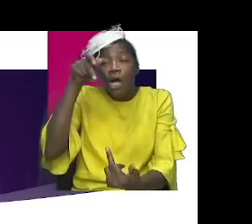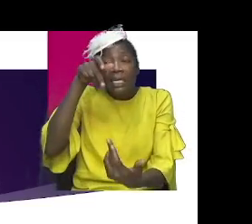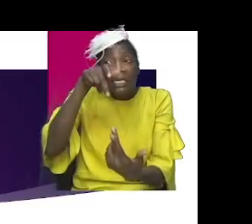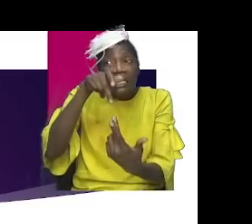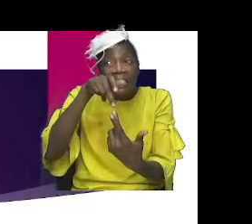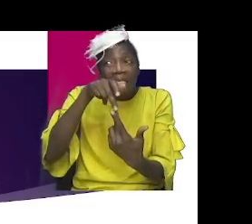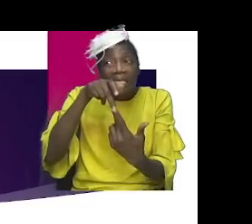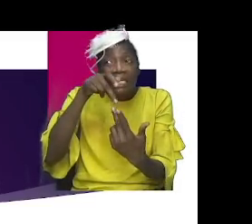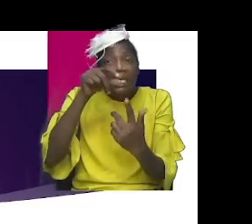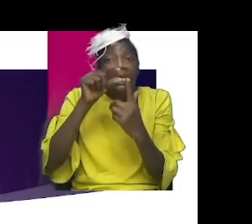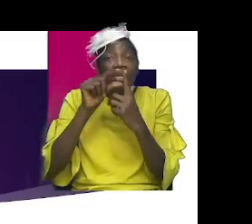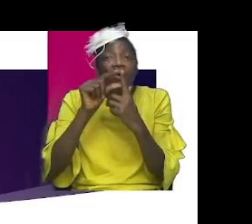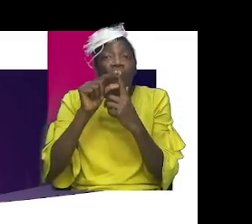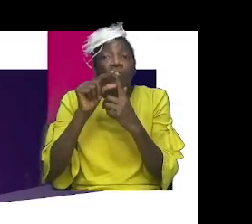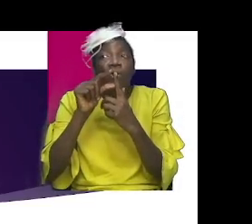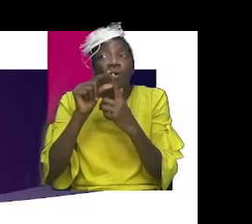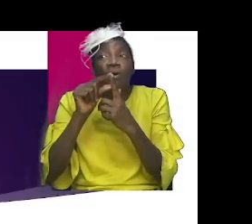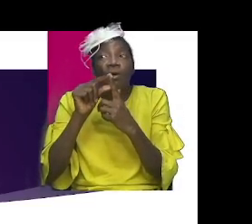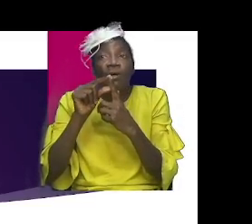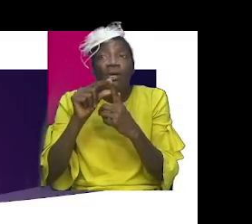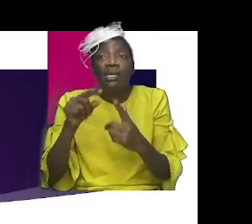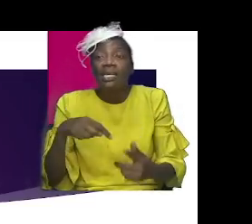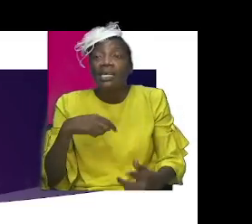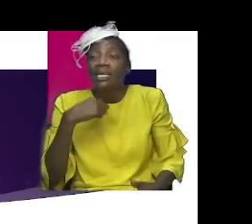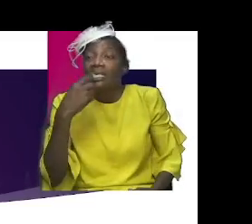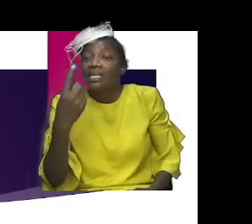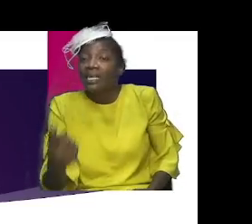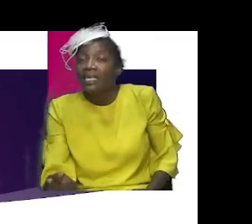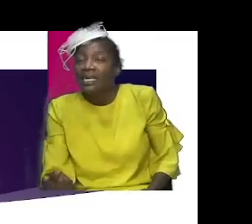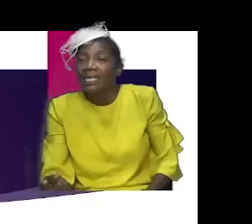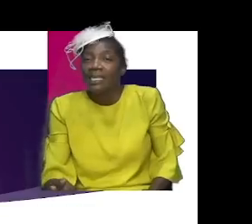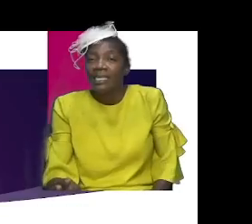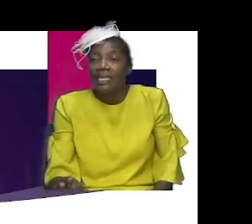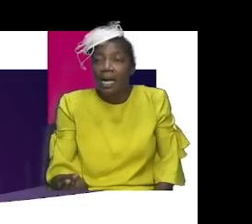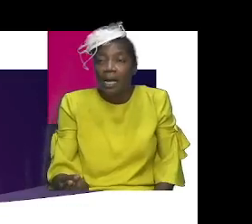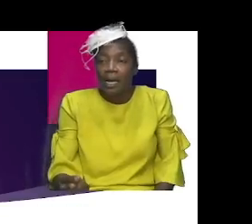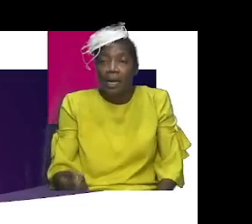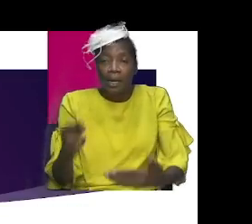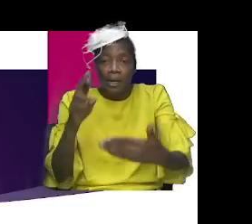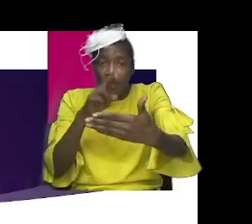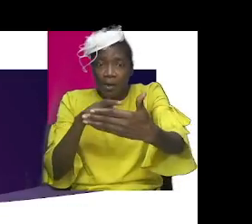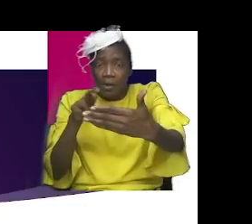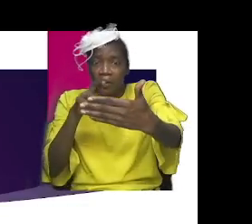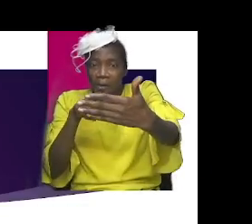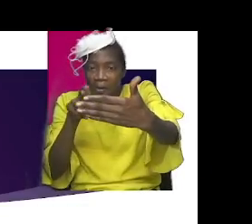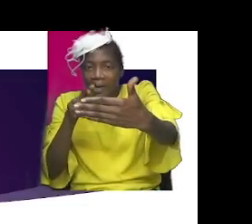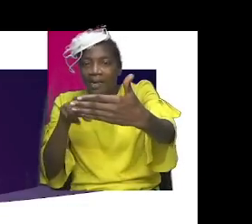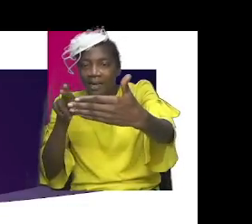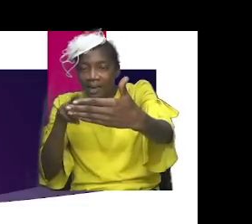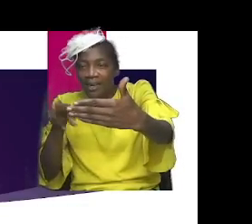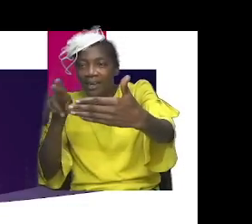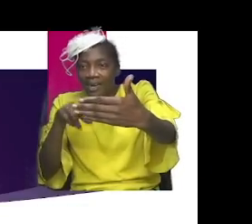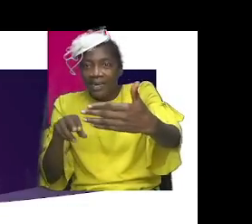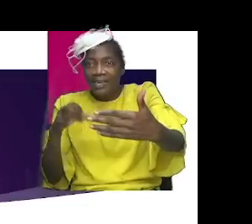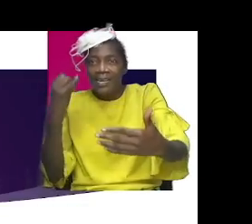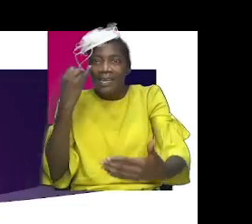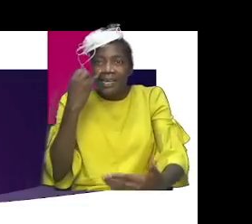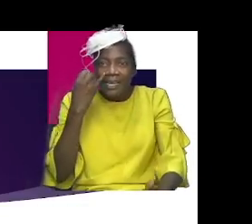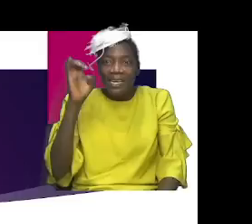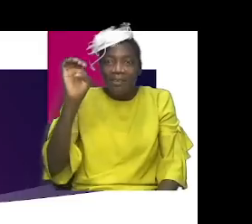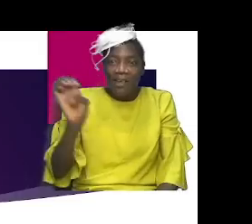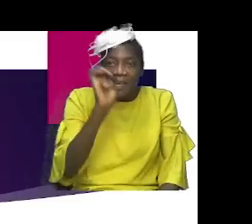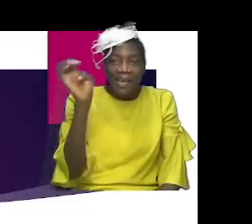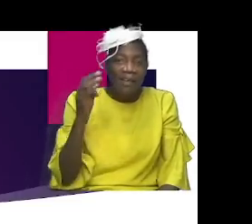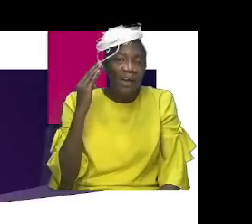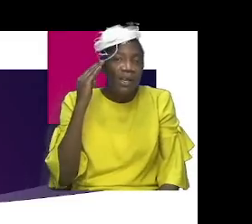out that there was a tape. And on the road, it was started to be rumored, if you ever know who was on the